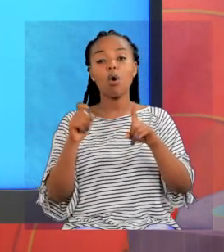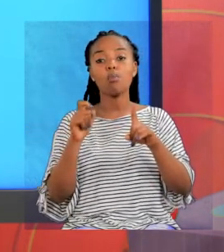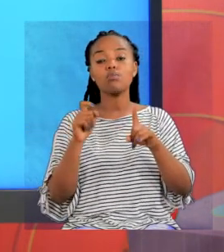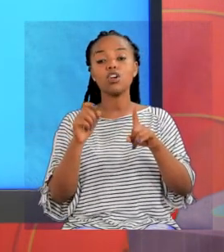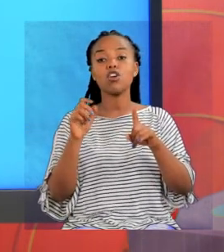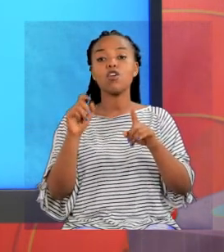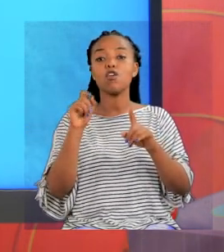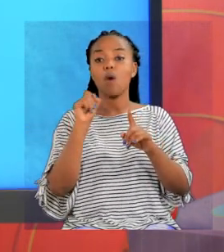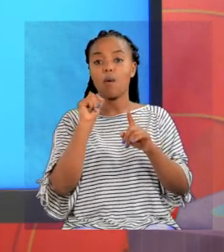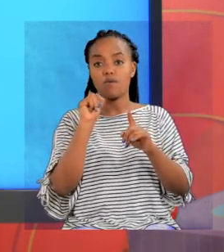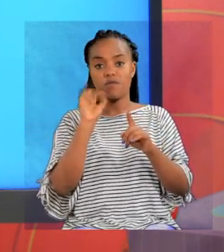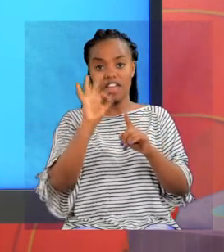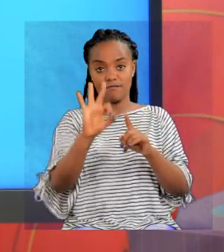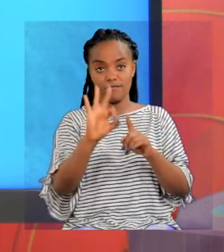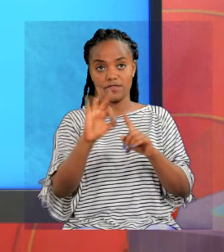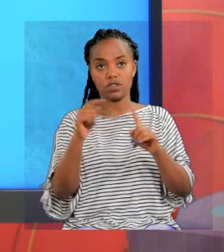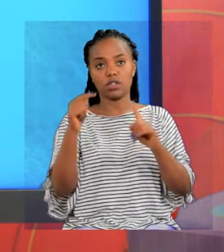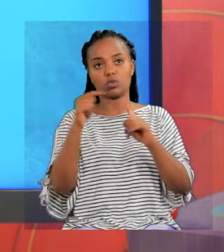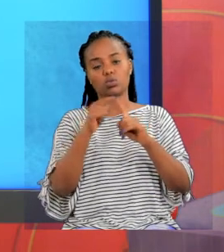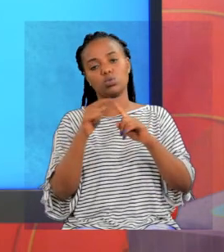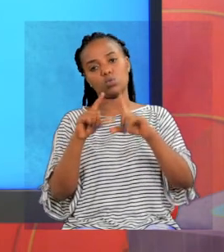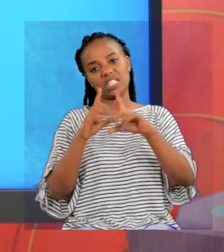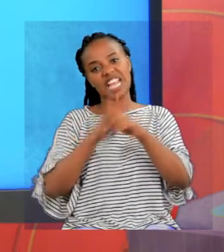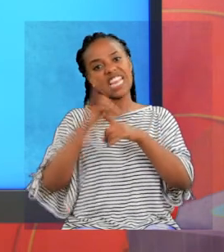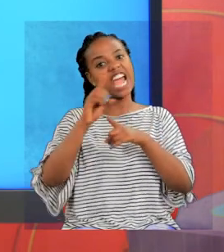focus to this point and the distance from